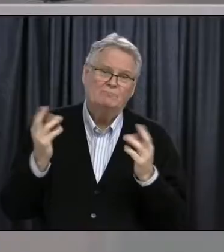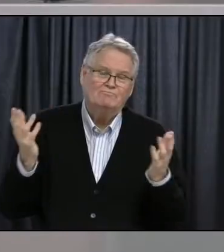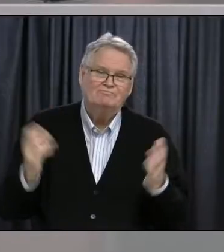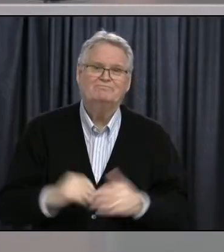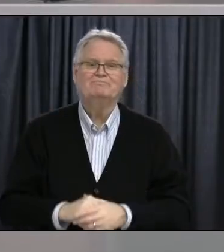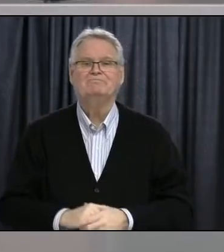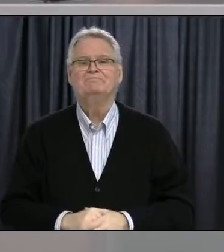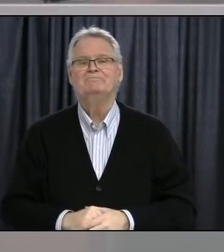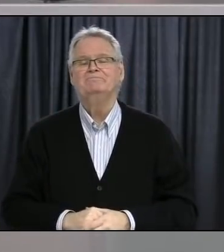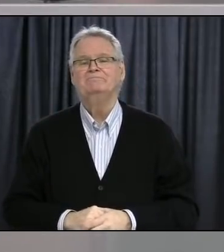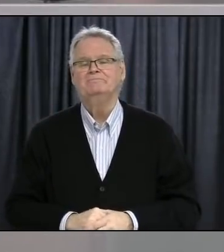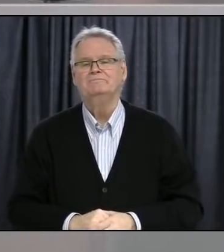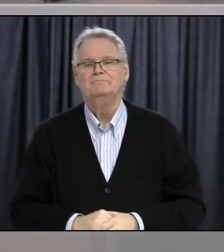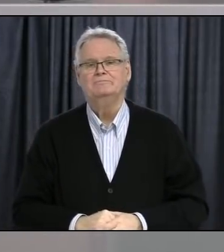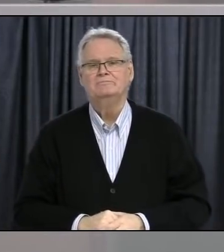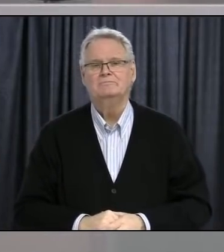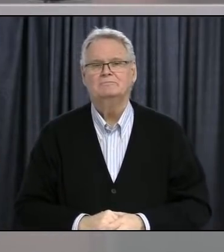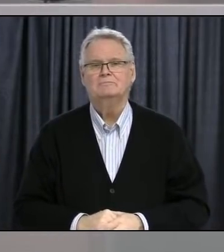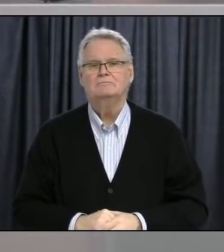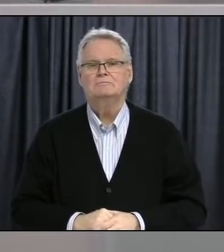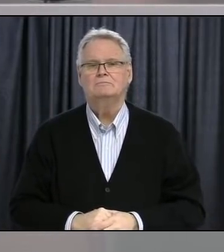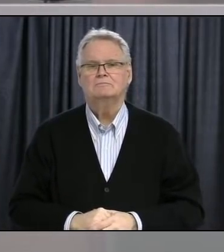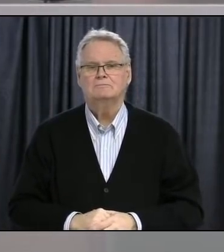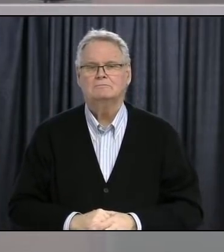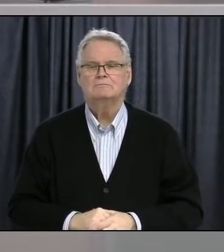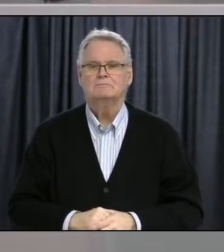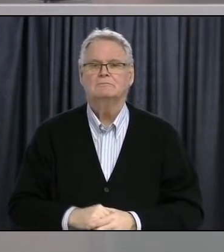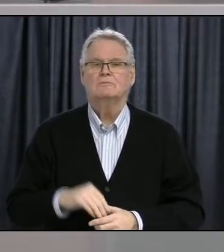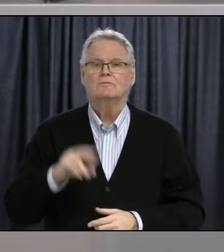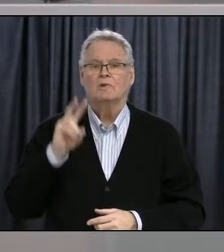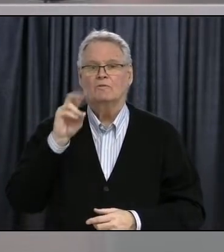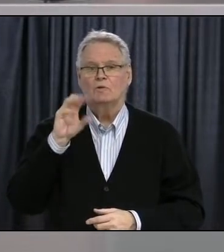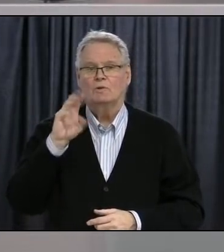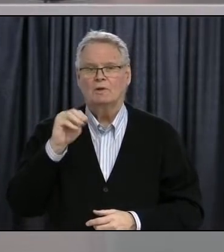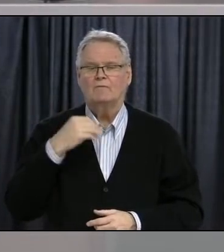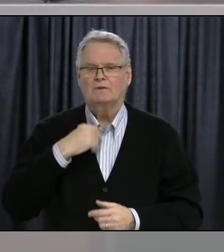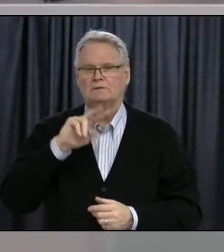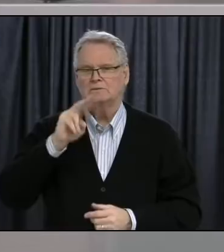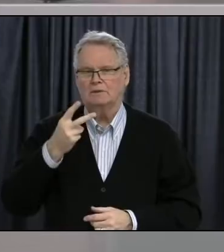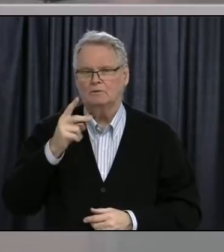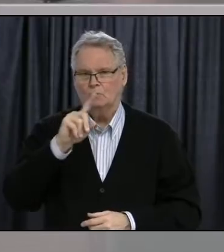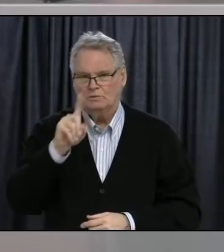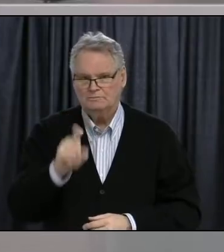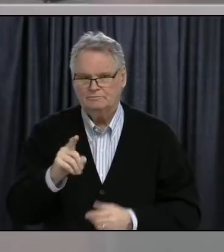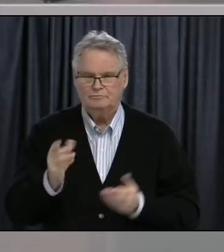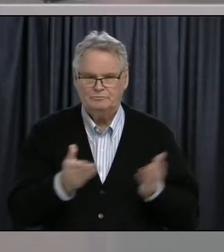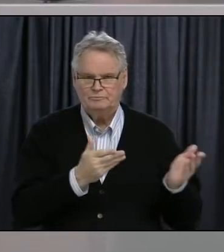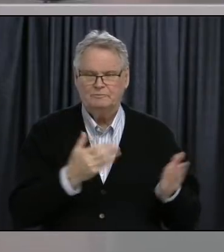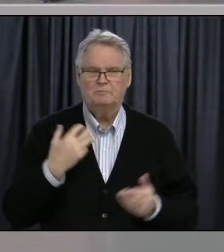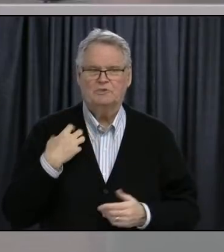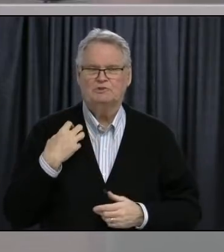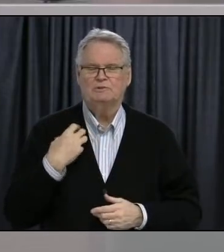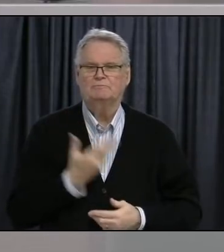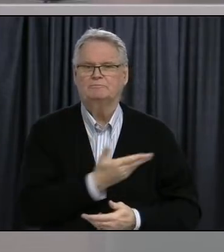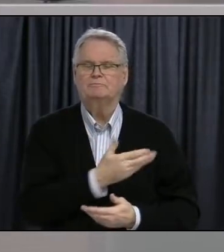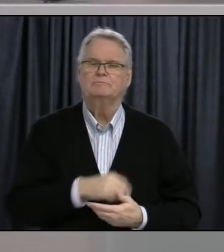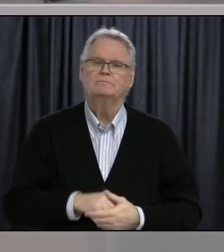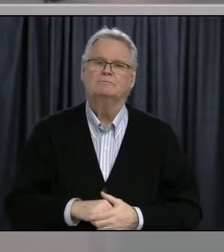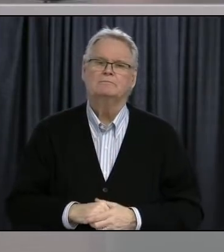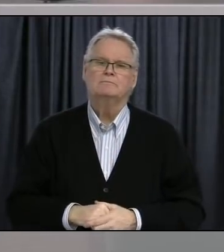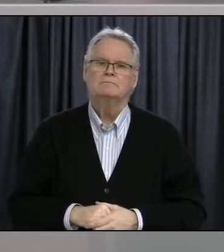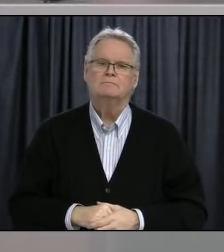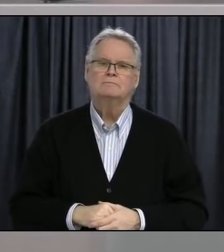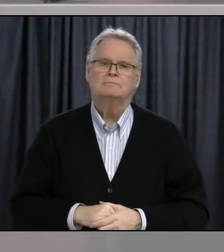Okay, and I think that this next question will be best directed towards Dr. Haggie. Obviously, a much larger group set to